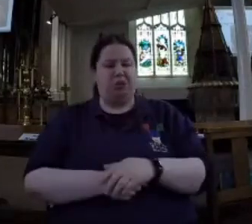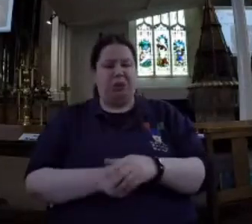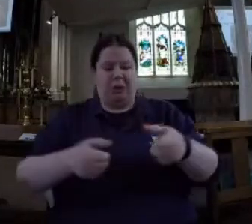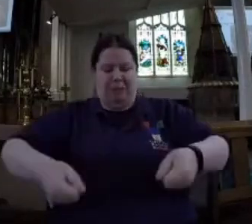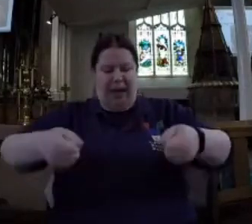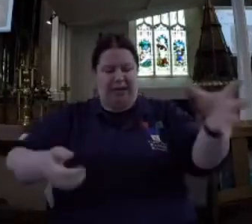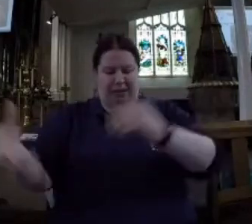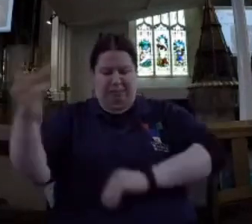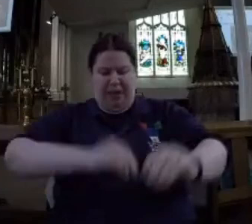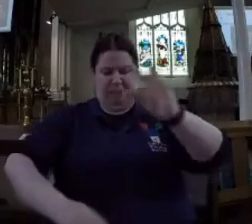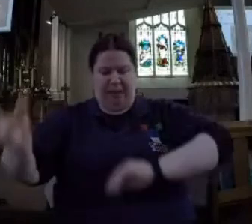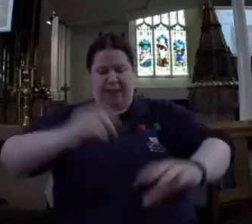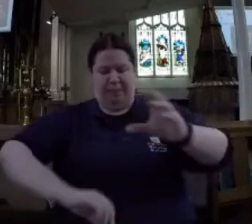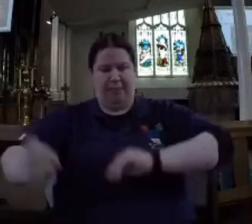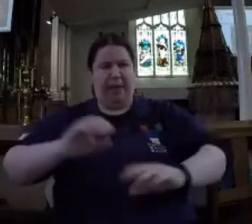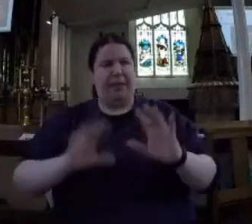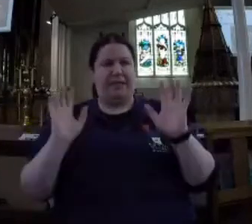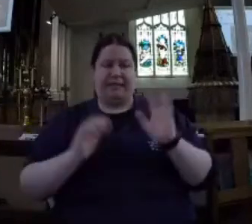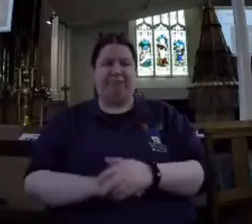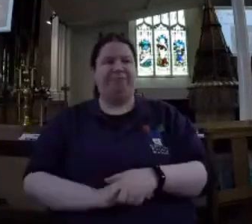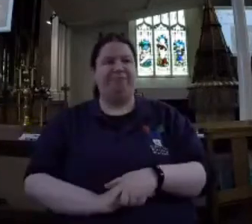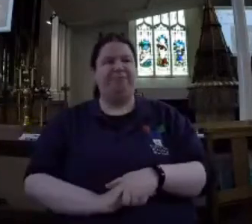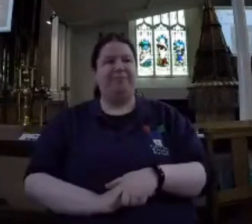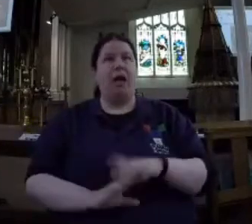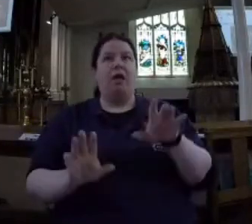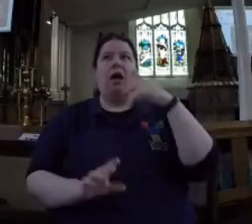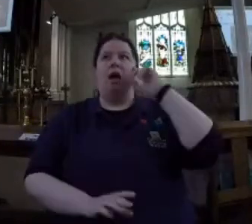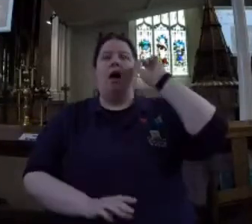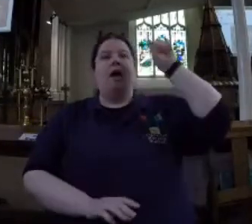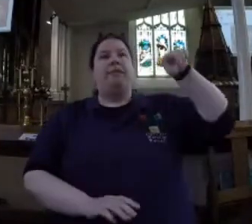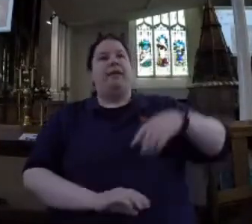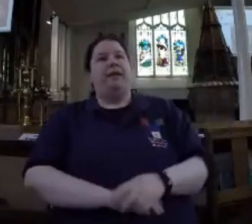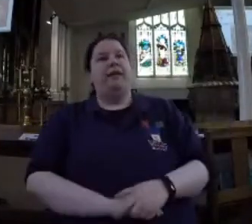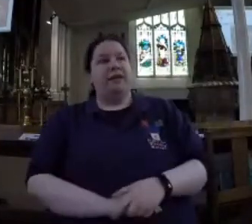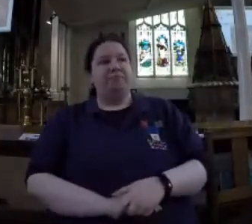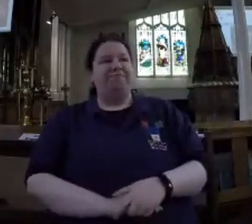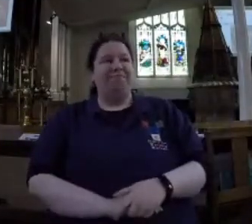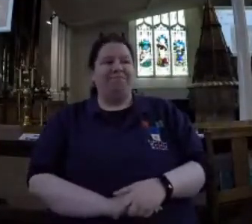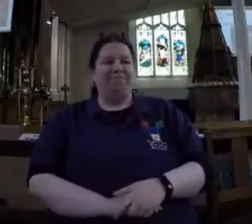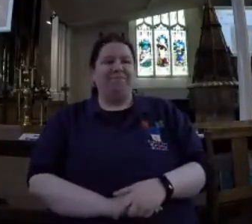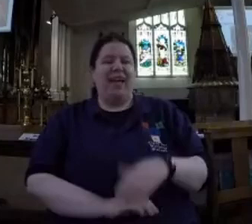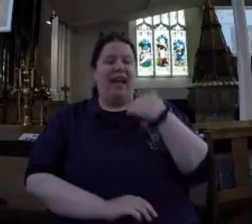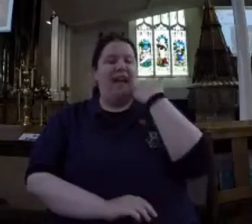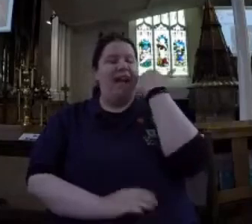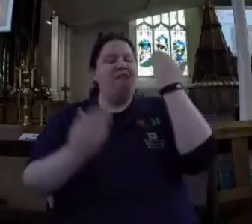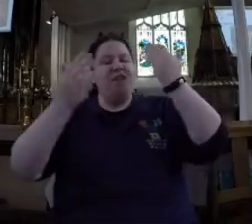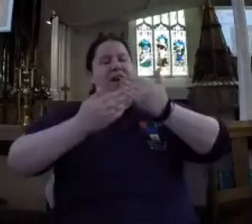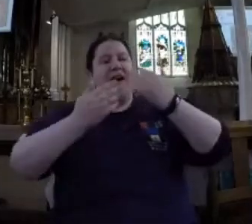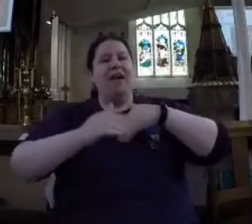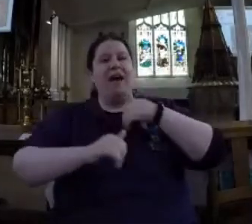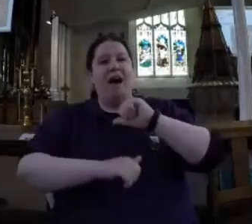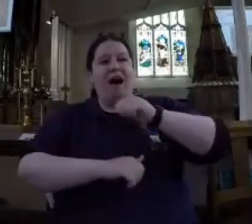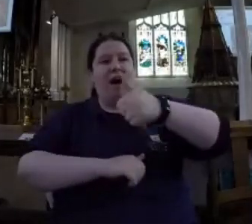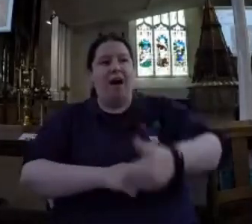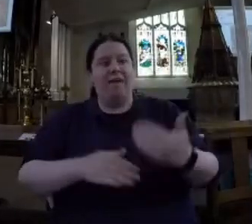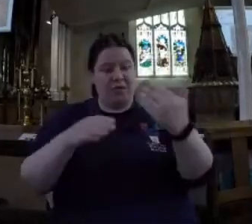packed the bags for people. But then I had an idea." Johnny said, "Every night after work, I'd come